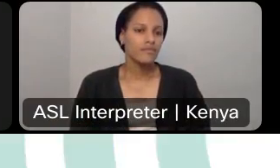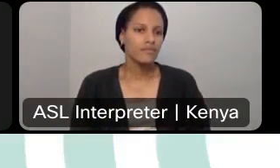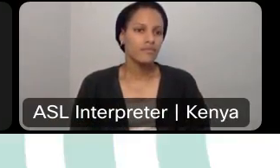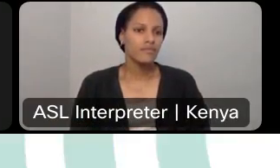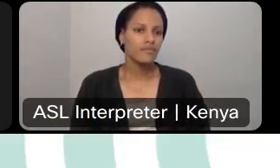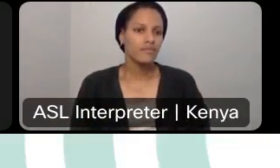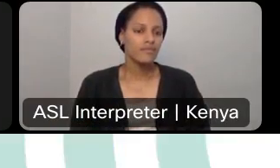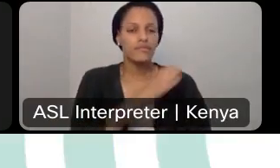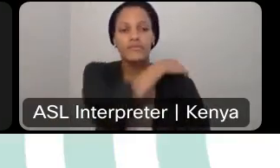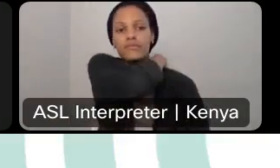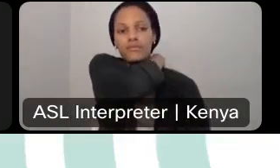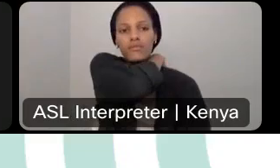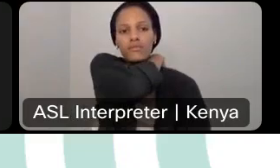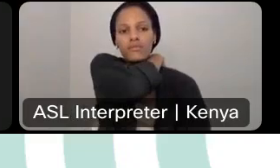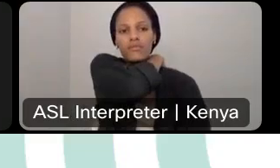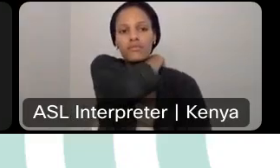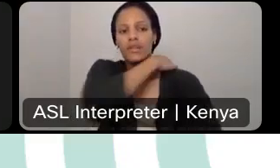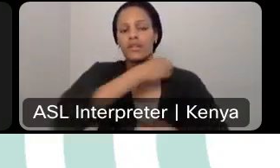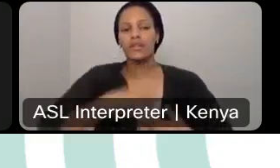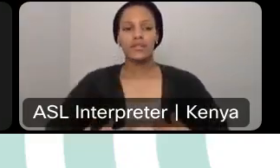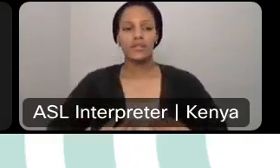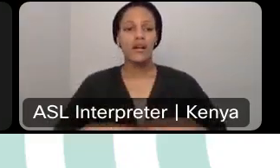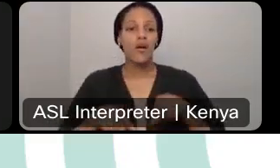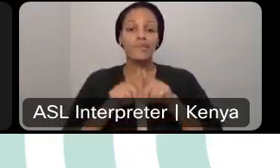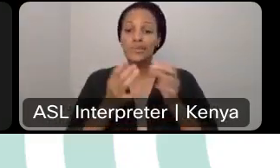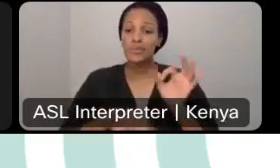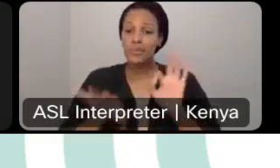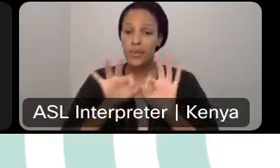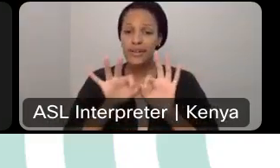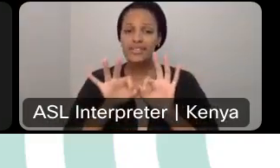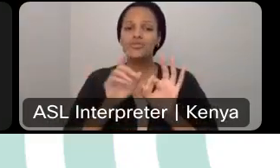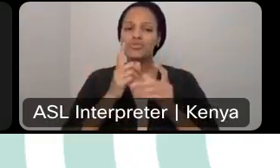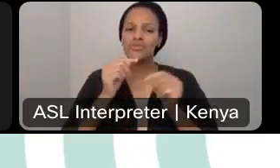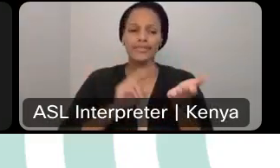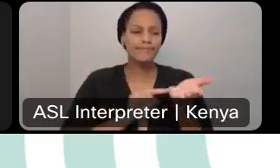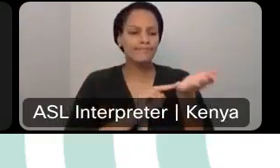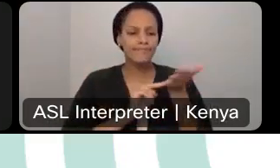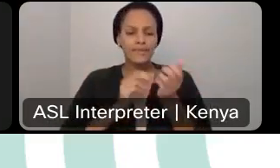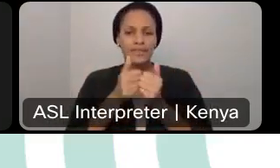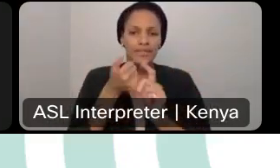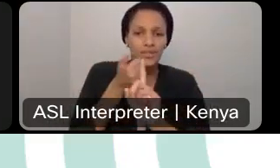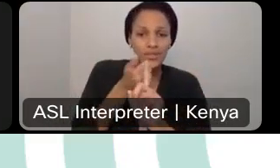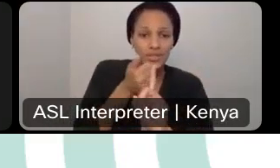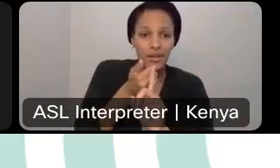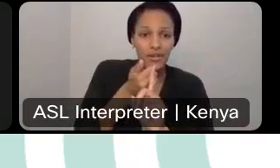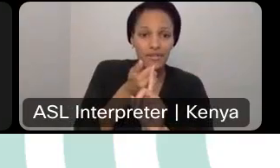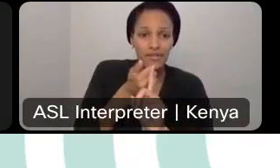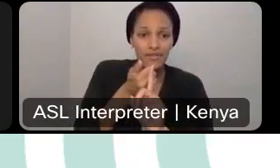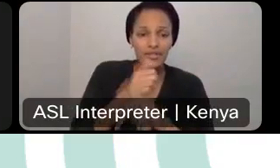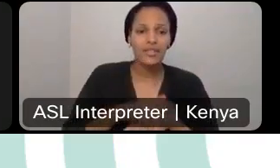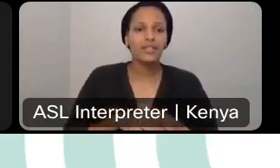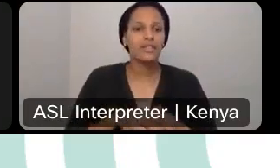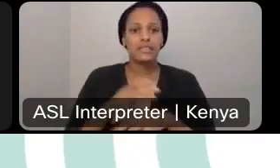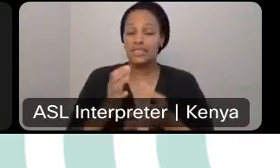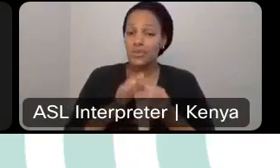Checking ourselves is an important part of preparing before responding to a stressful situation. You can also